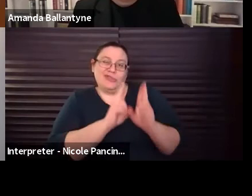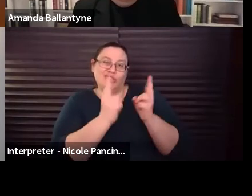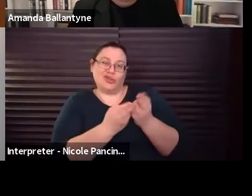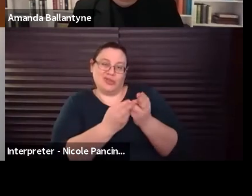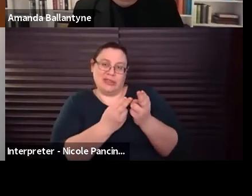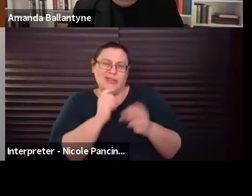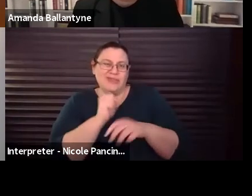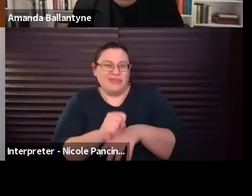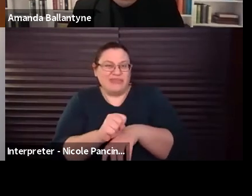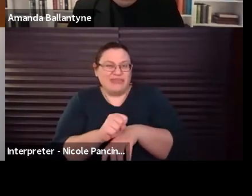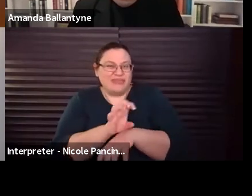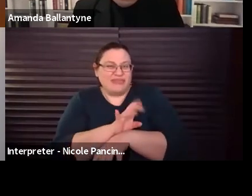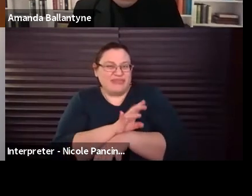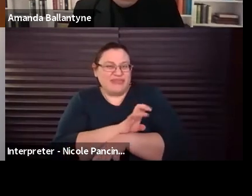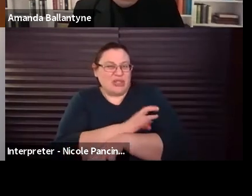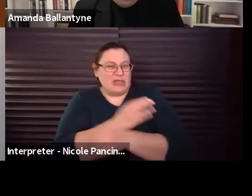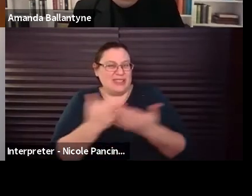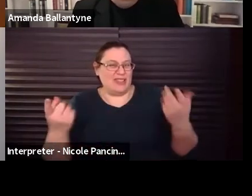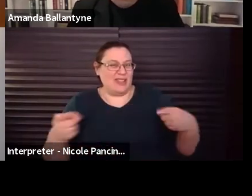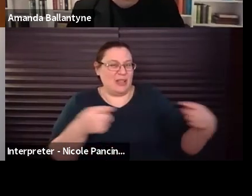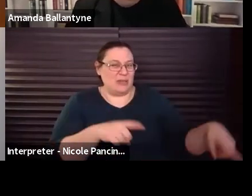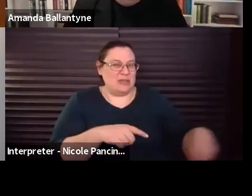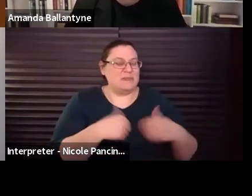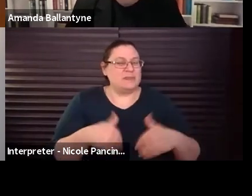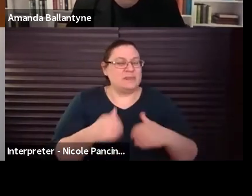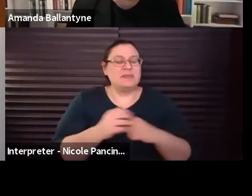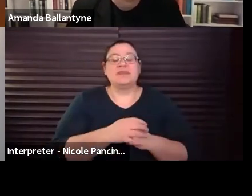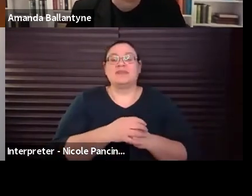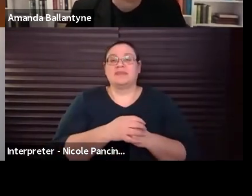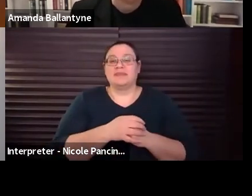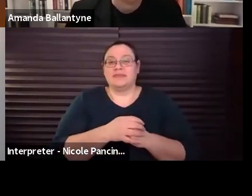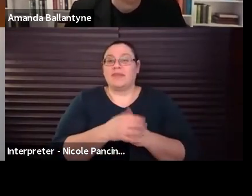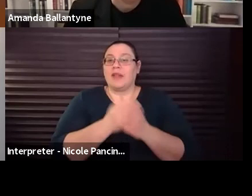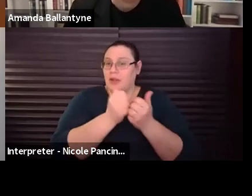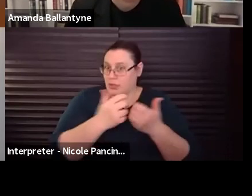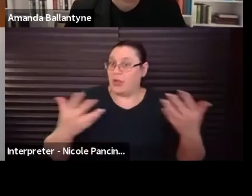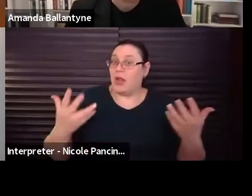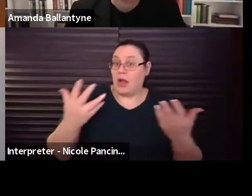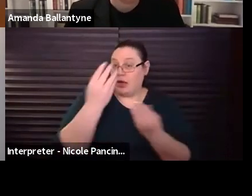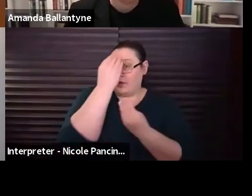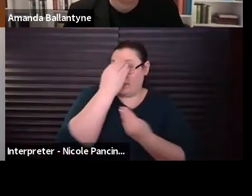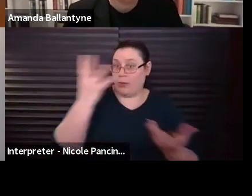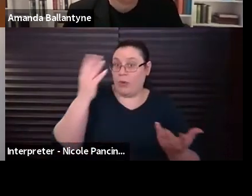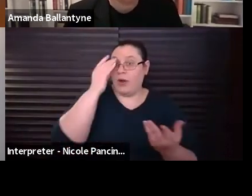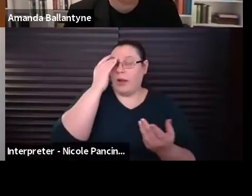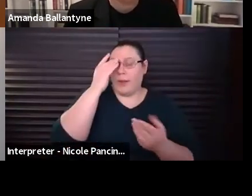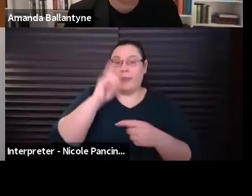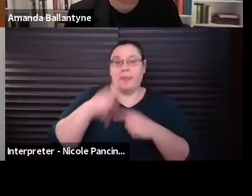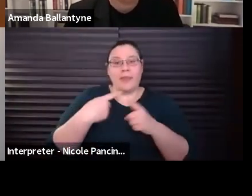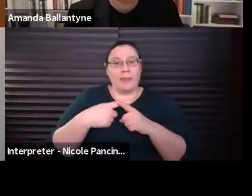creepy stuff that's going on. There was quite a bit of reporting about